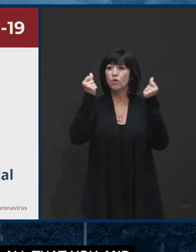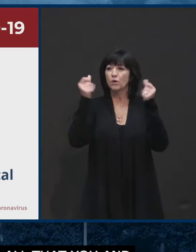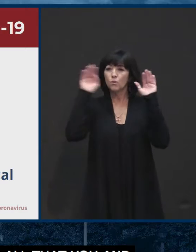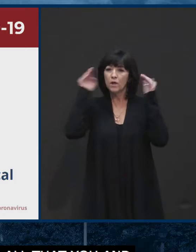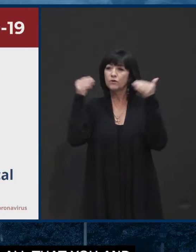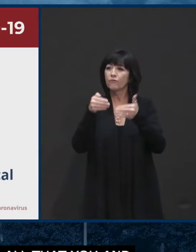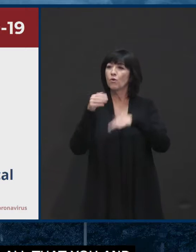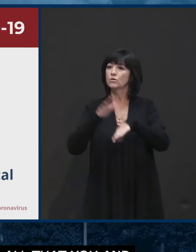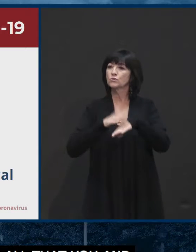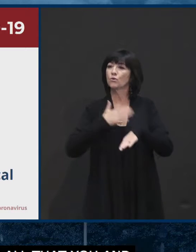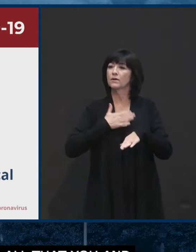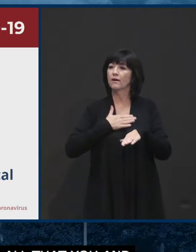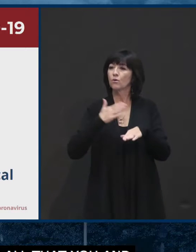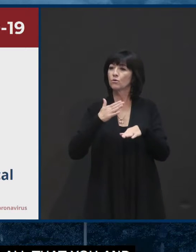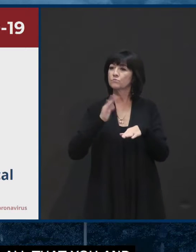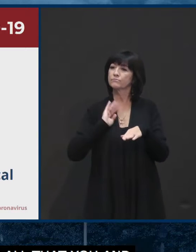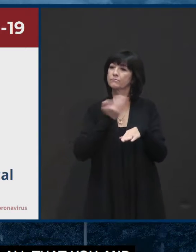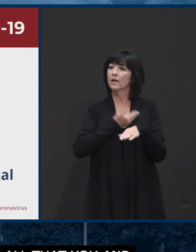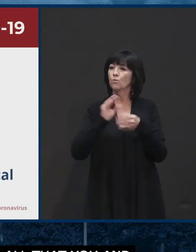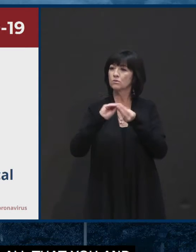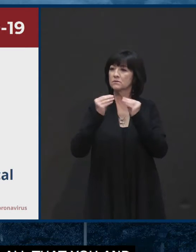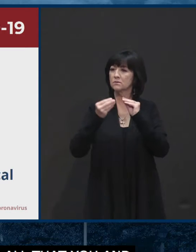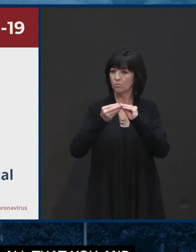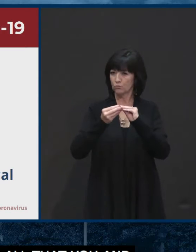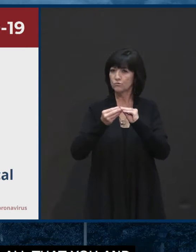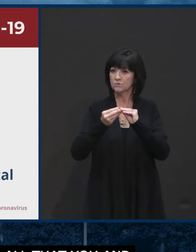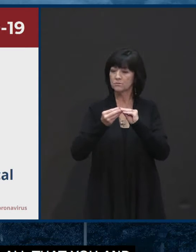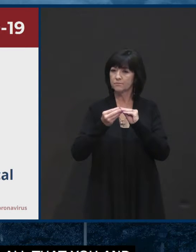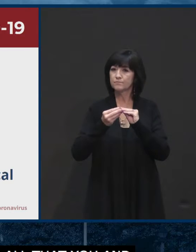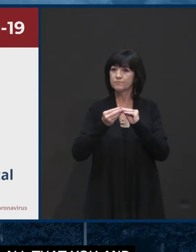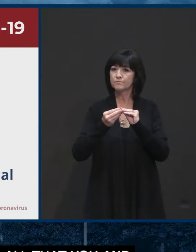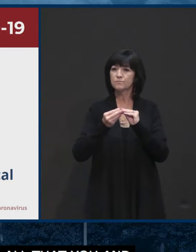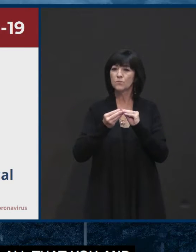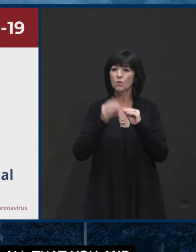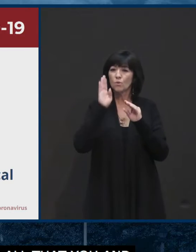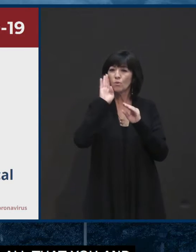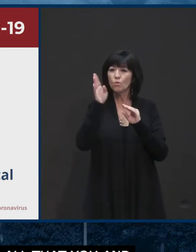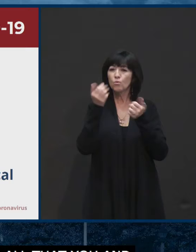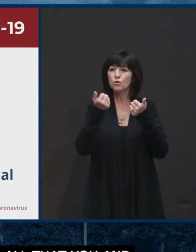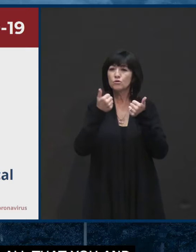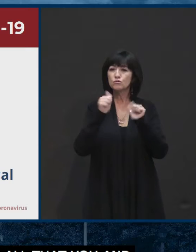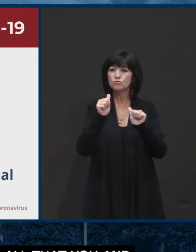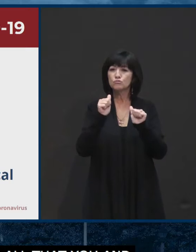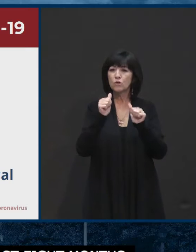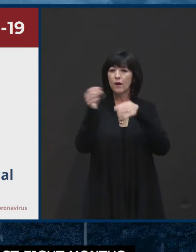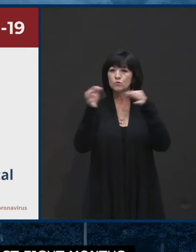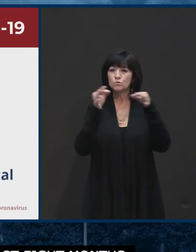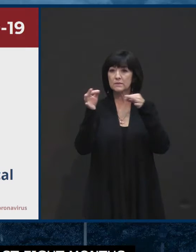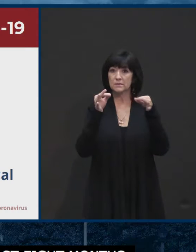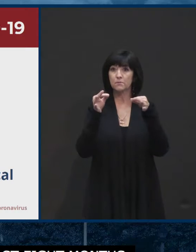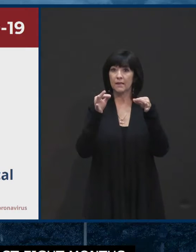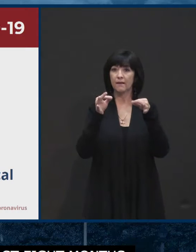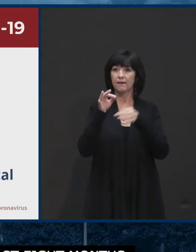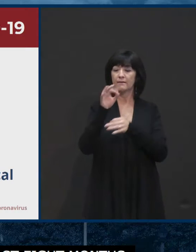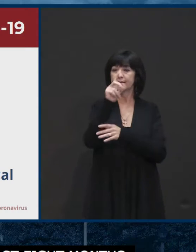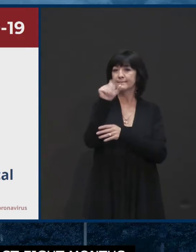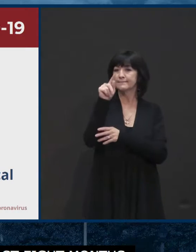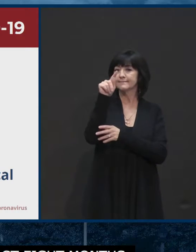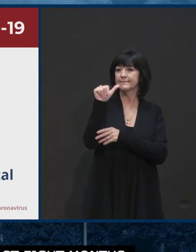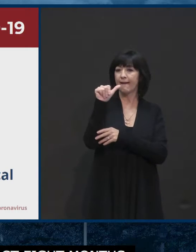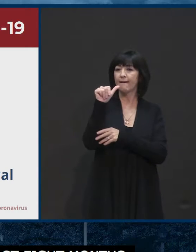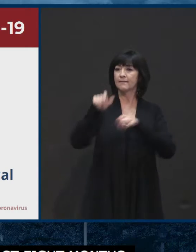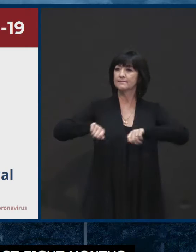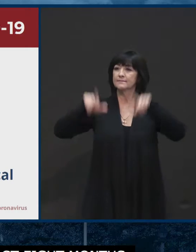We're going to try to talk a little bit today about the new data dashboard. Dr. Rattay is going to